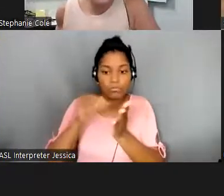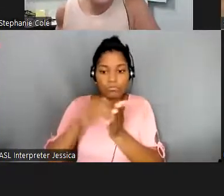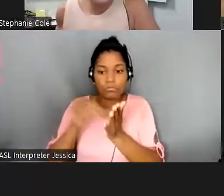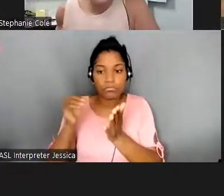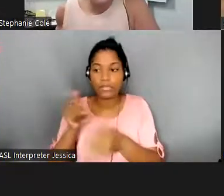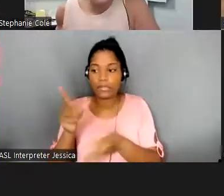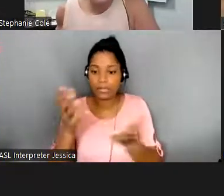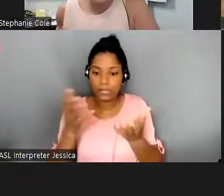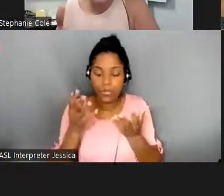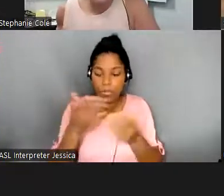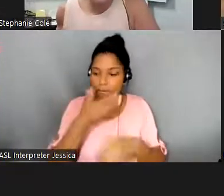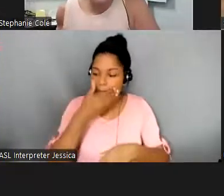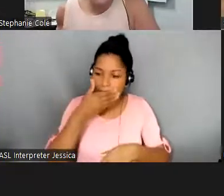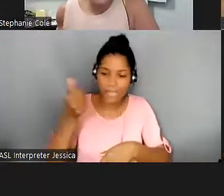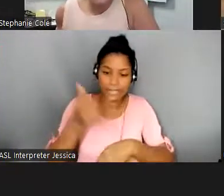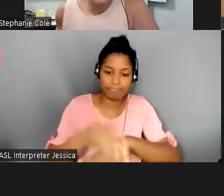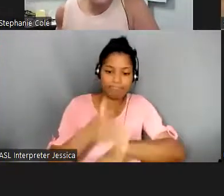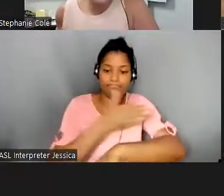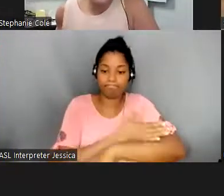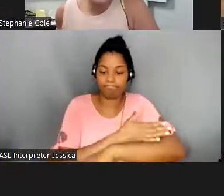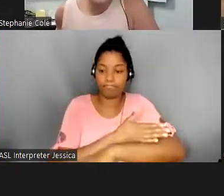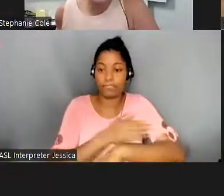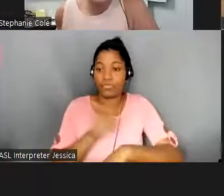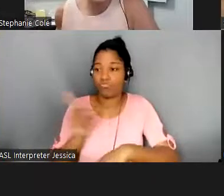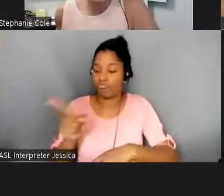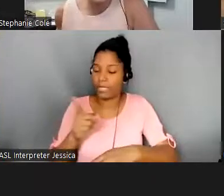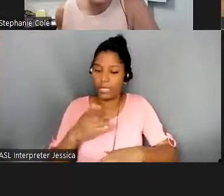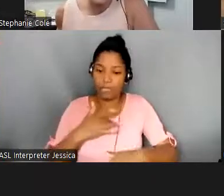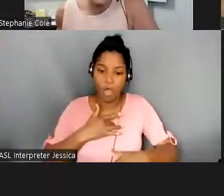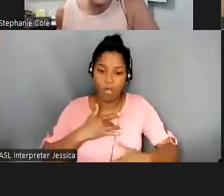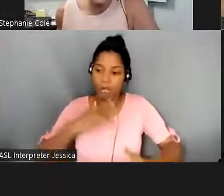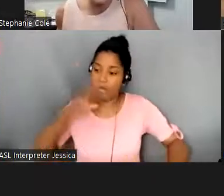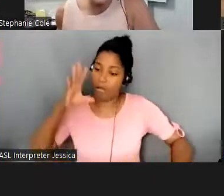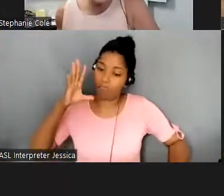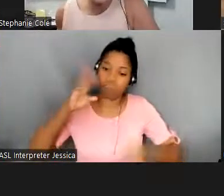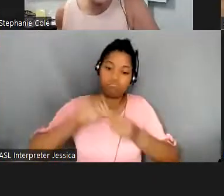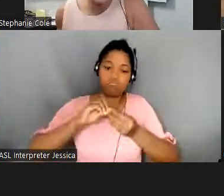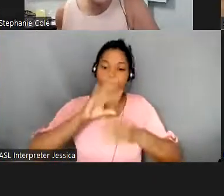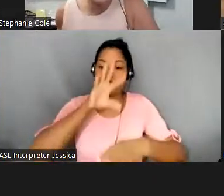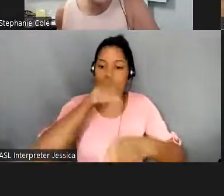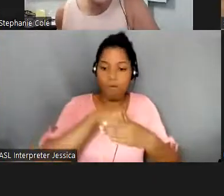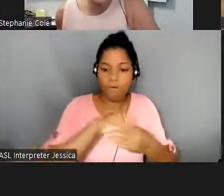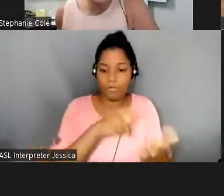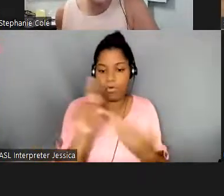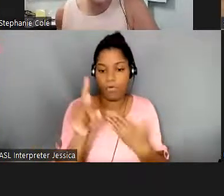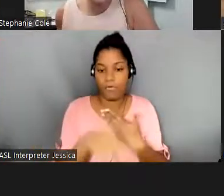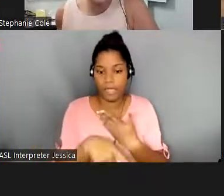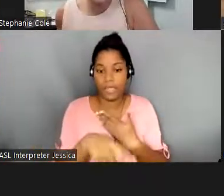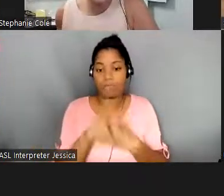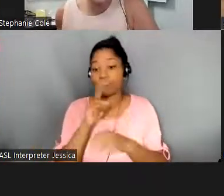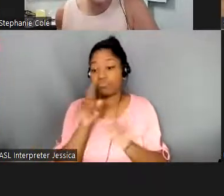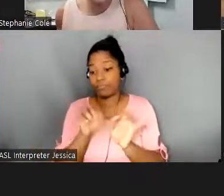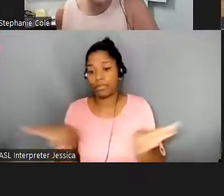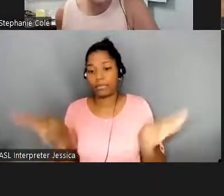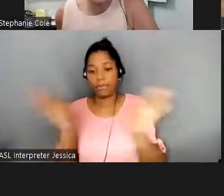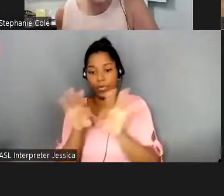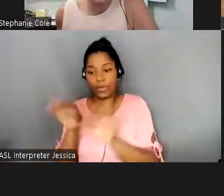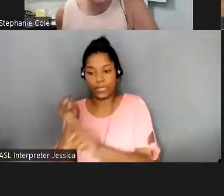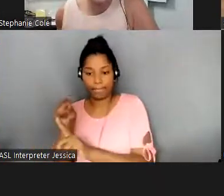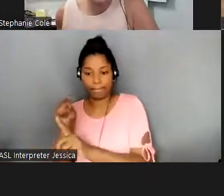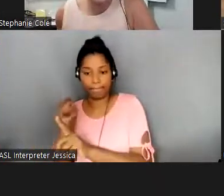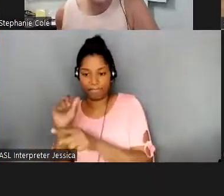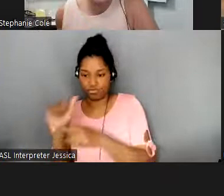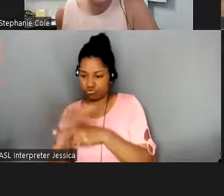very best. They're giving their whole heart in the program. And so that's so important to them to receive that